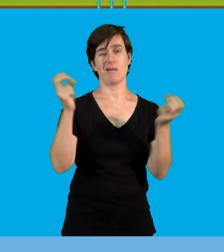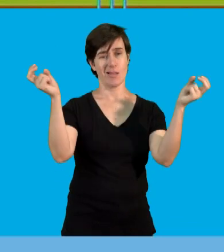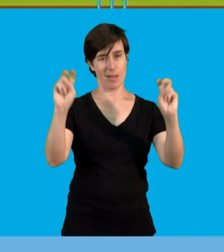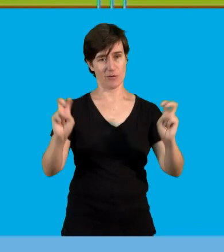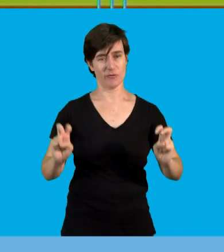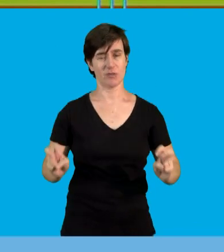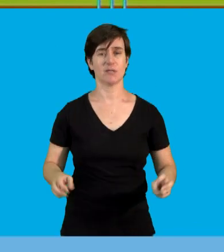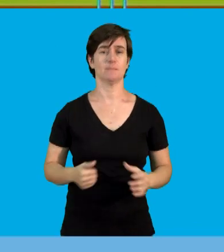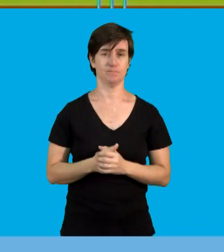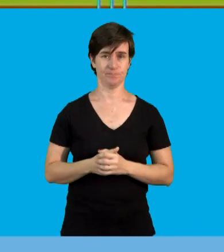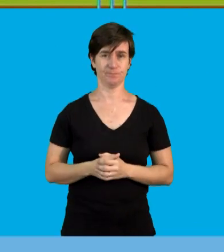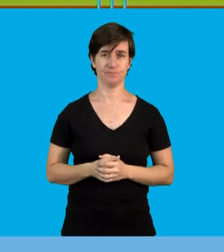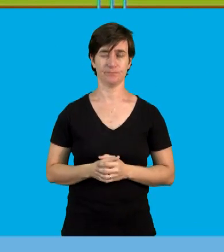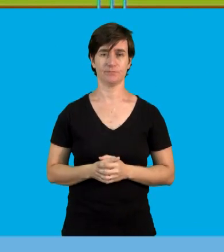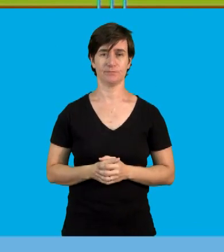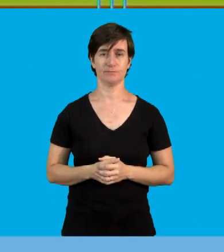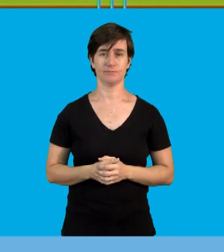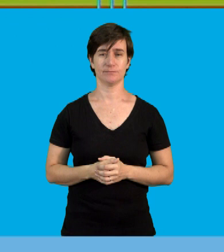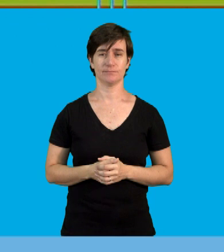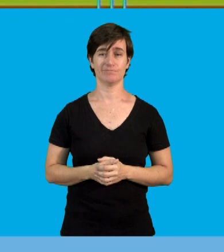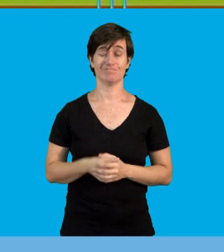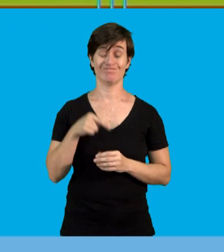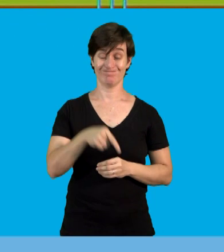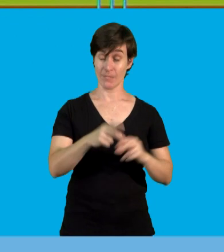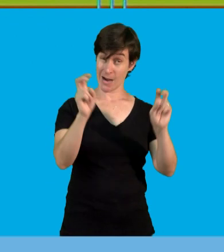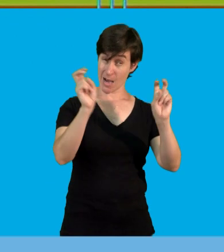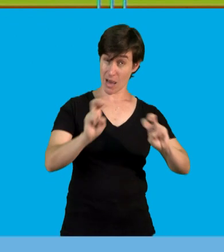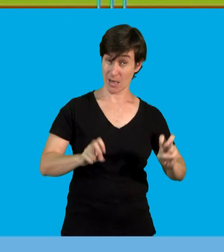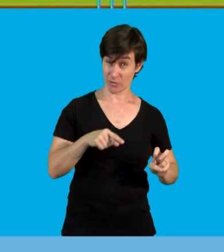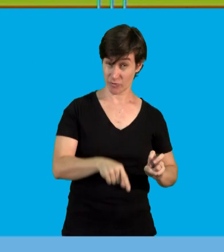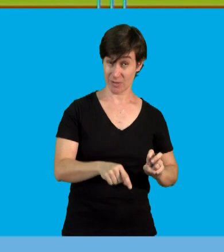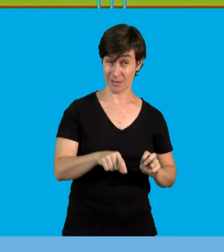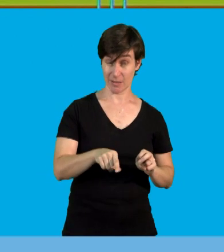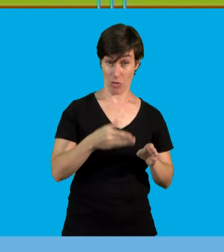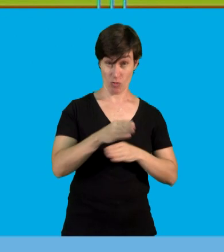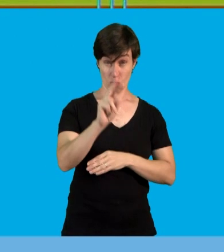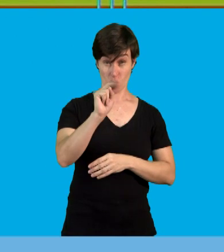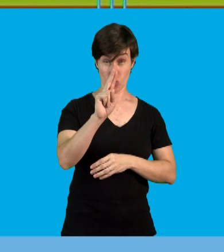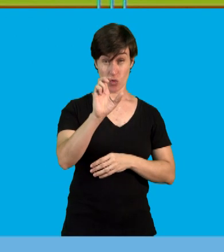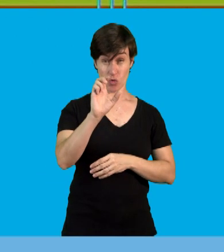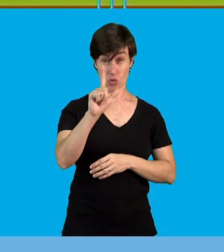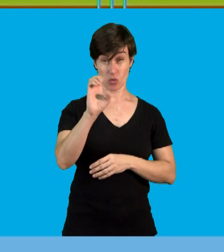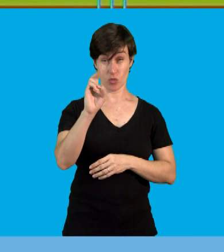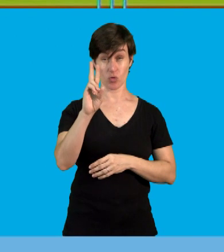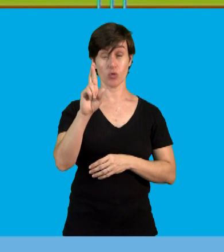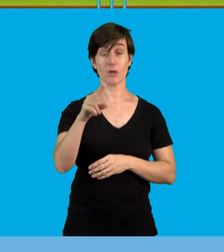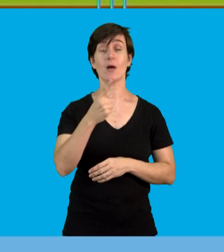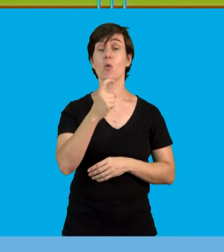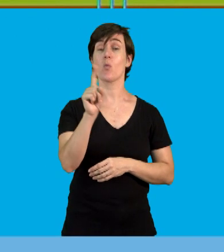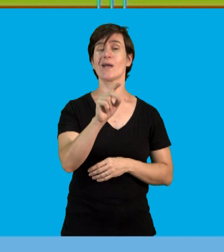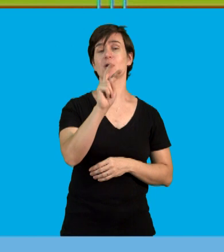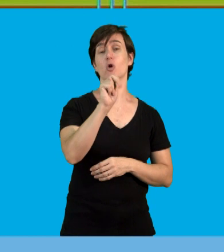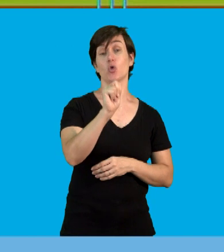there's going to be the generation of electricity. Then the electricity that is generated by nuclear energy is